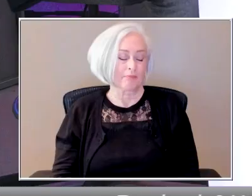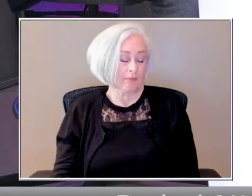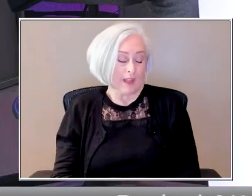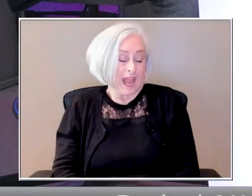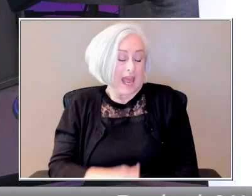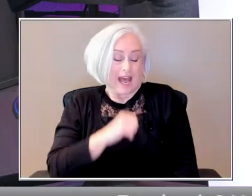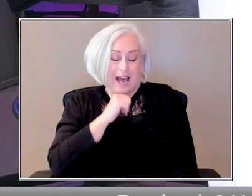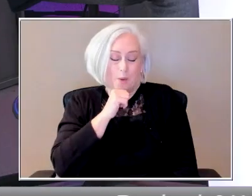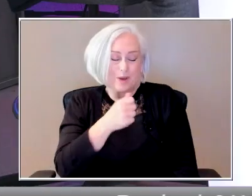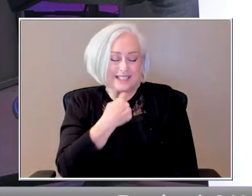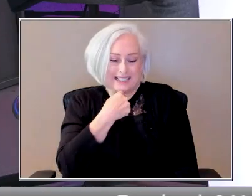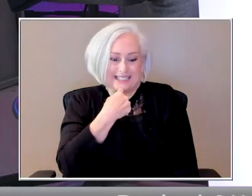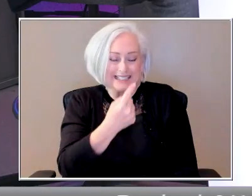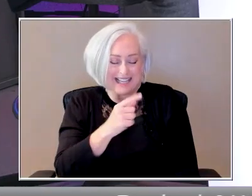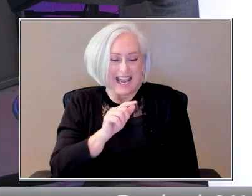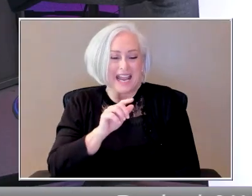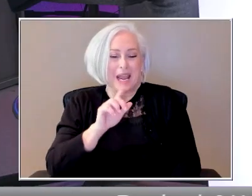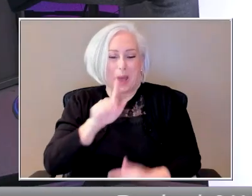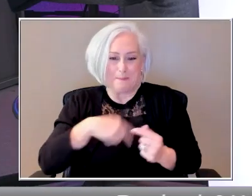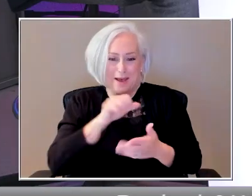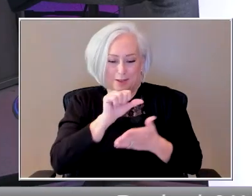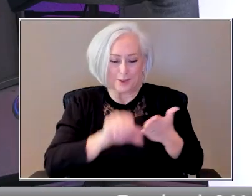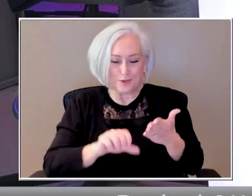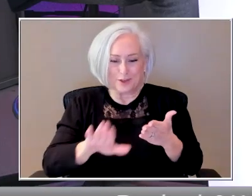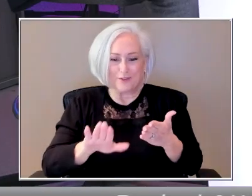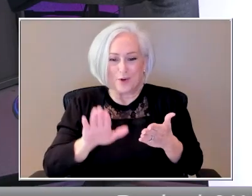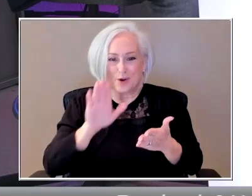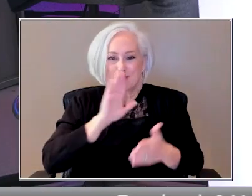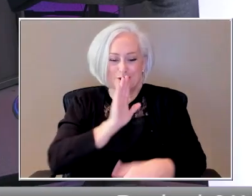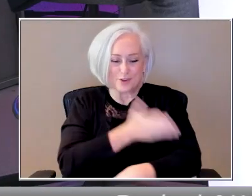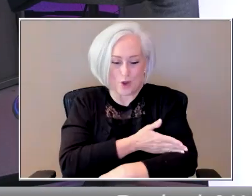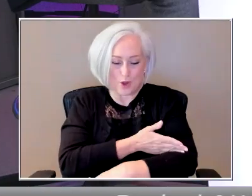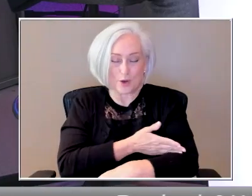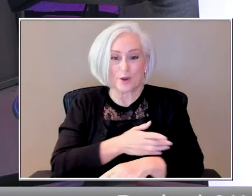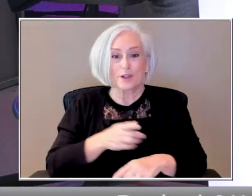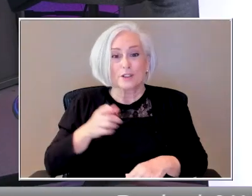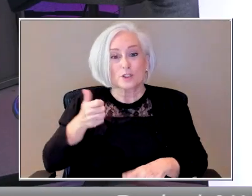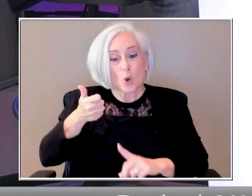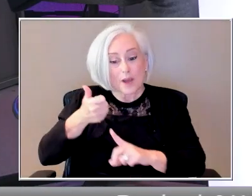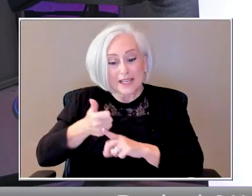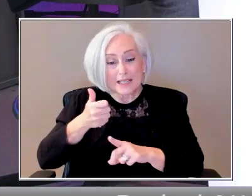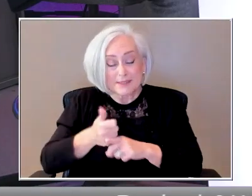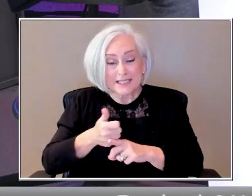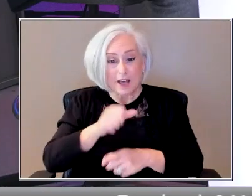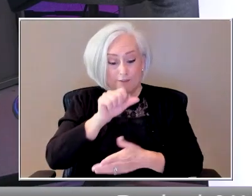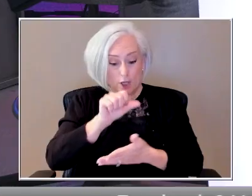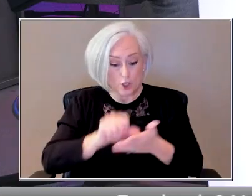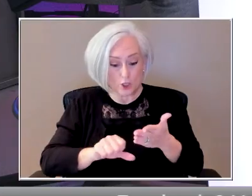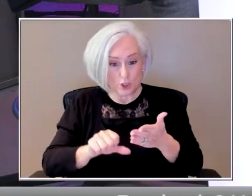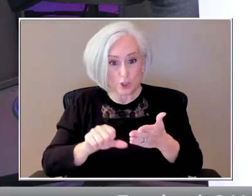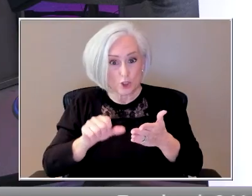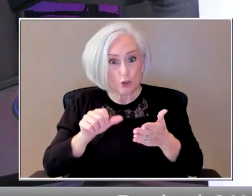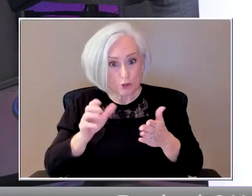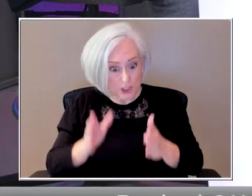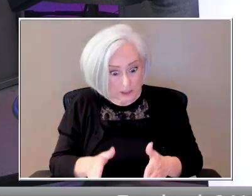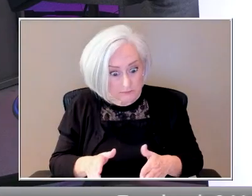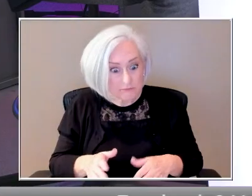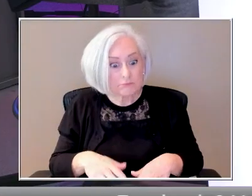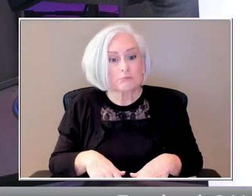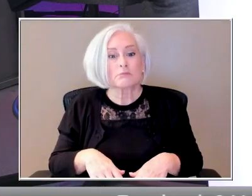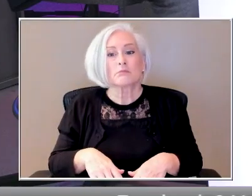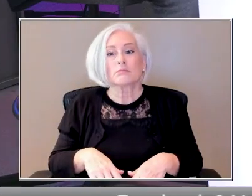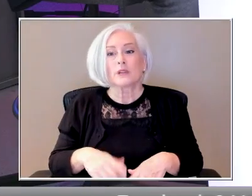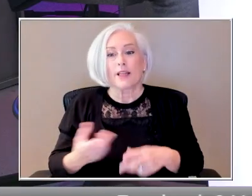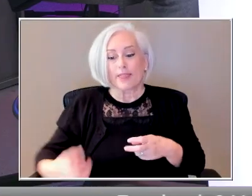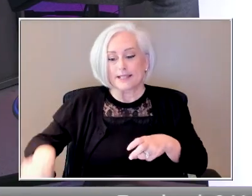so we're good. Dr. Crawford is not only he's a surgeon, he's seeing patients, and then he comes in and sits down, and oh, by the way, my baby is